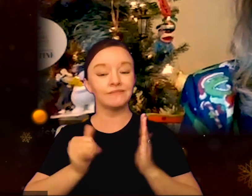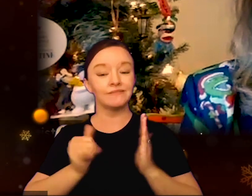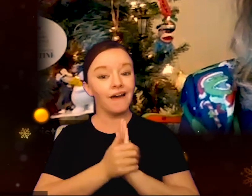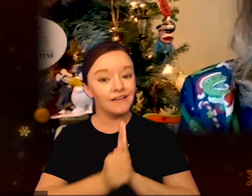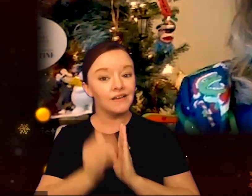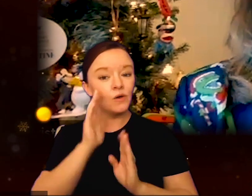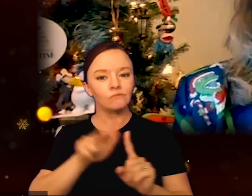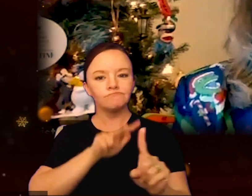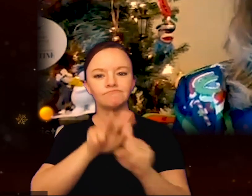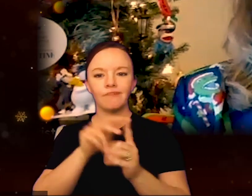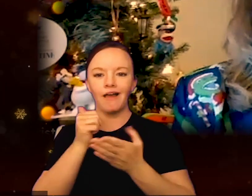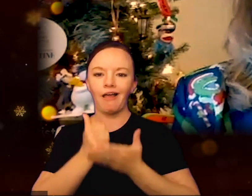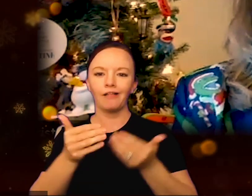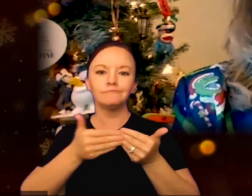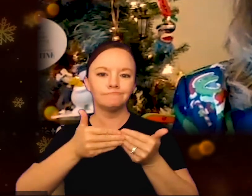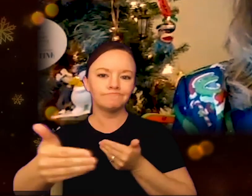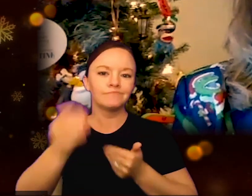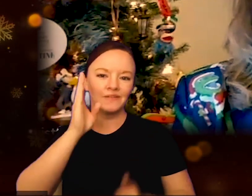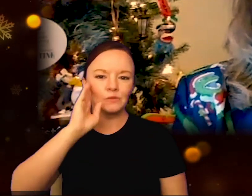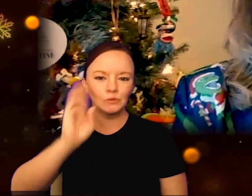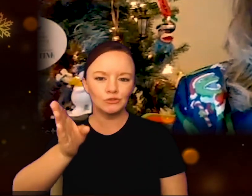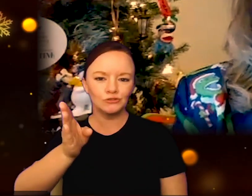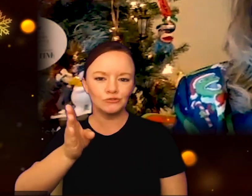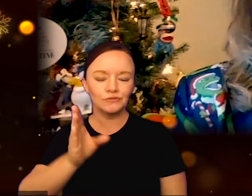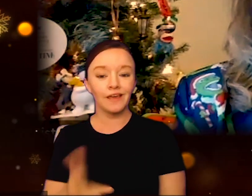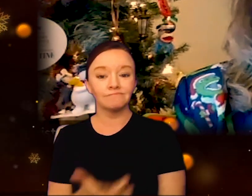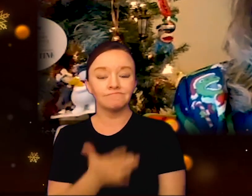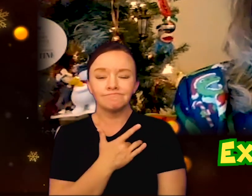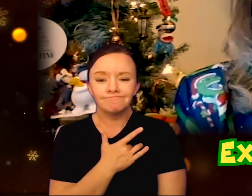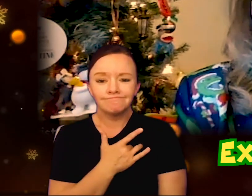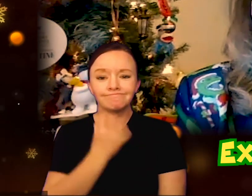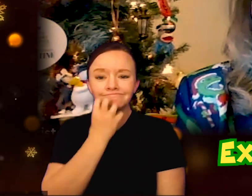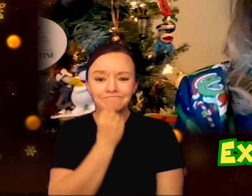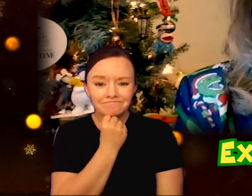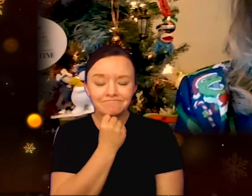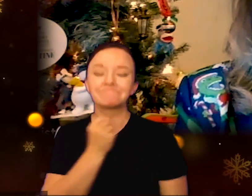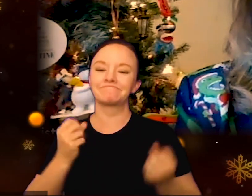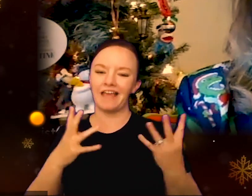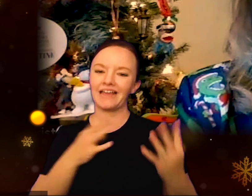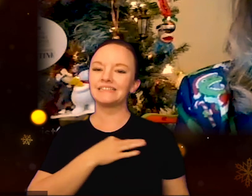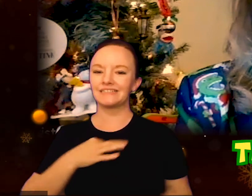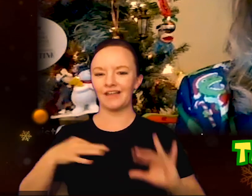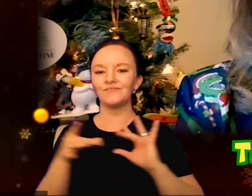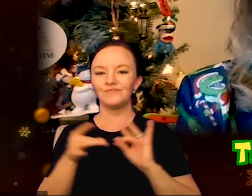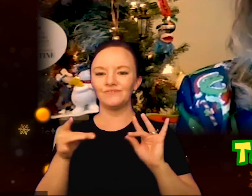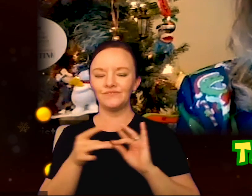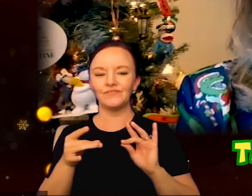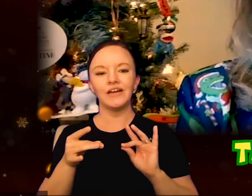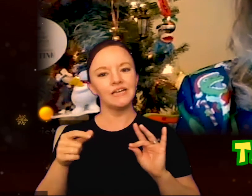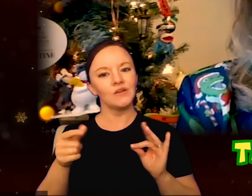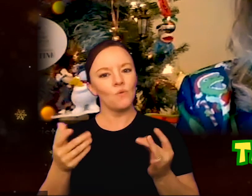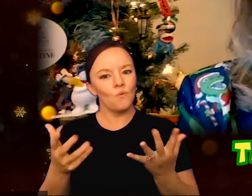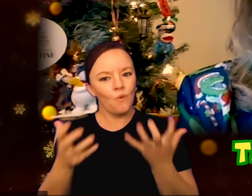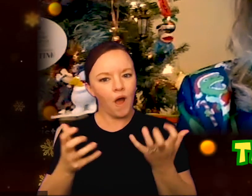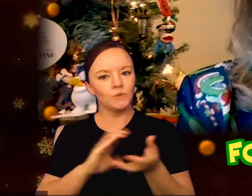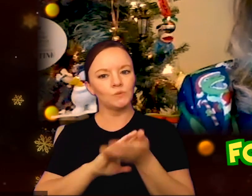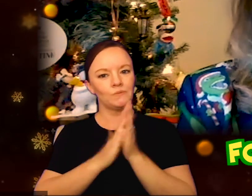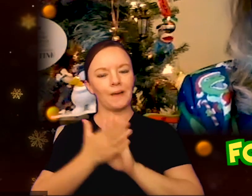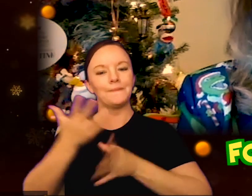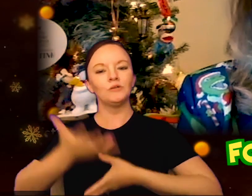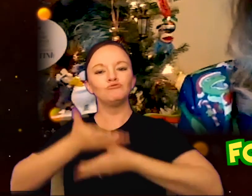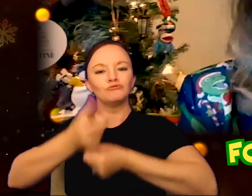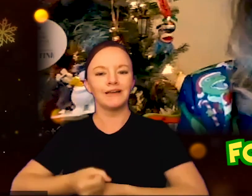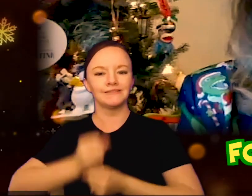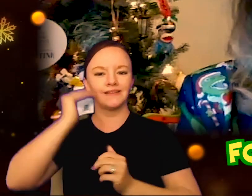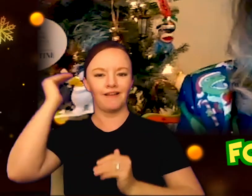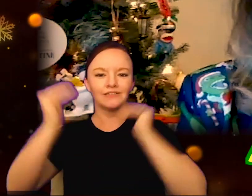future. What is really heartwarming is that many staff have expressed that they want to be that trusted adult for